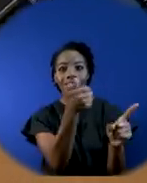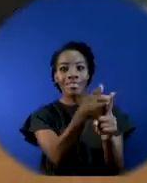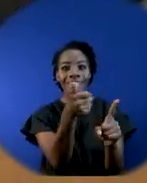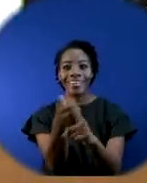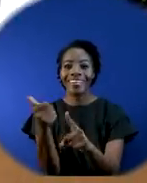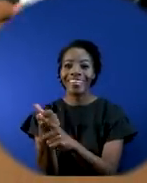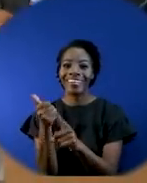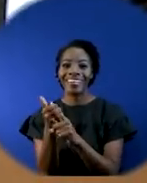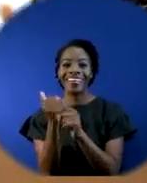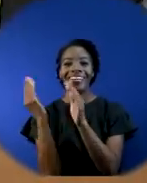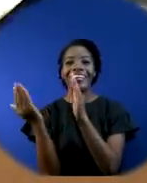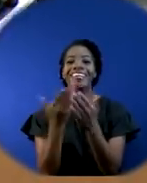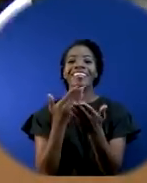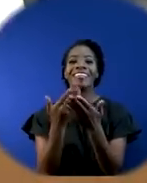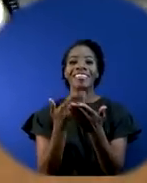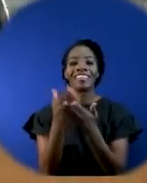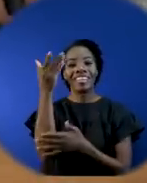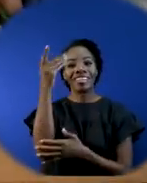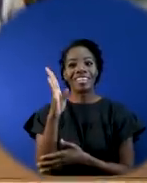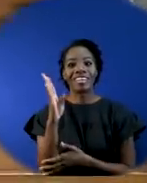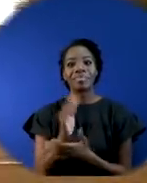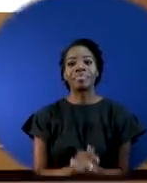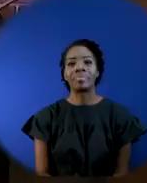our great God on this Lord's Day.